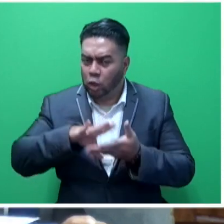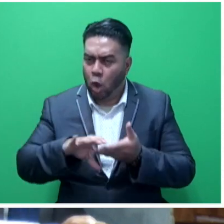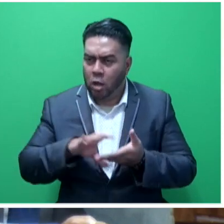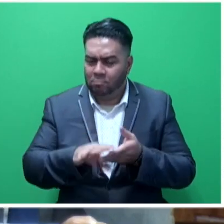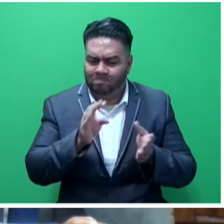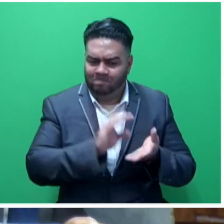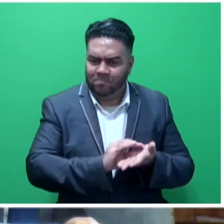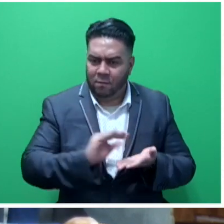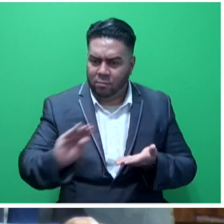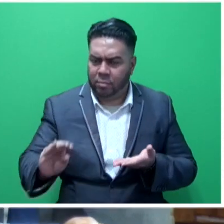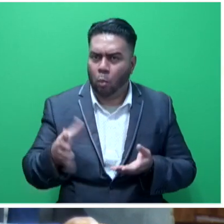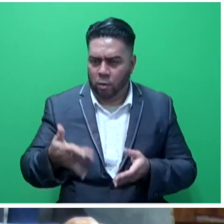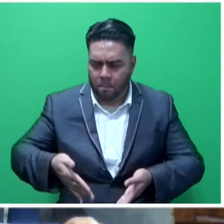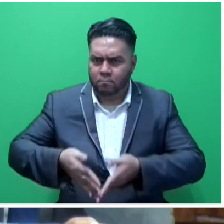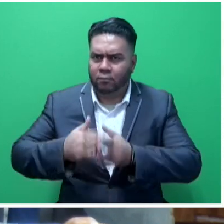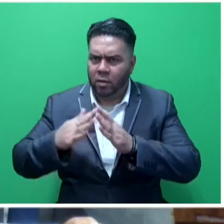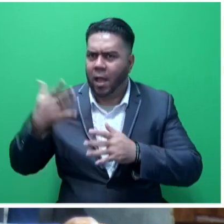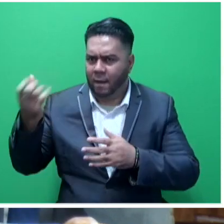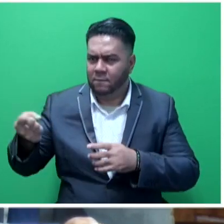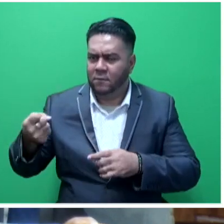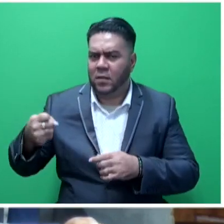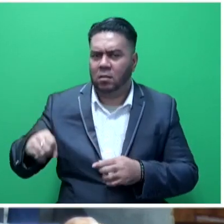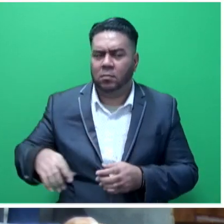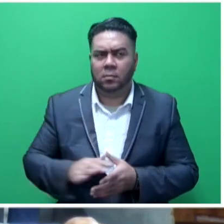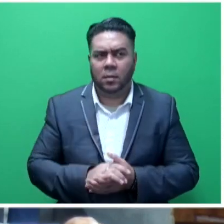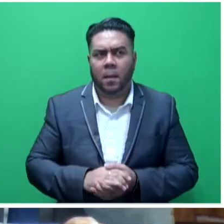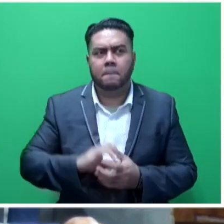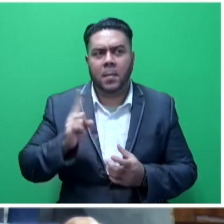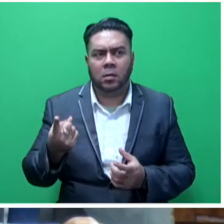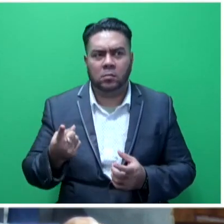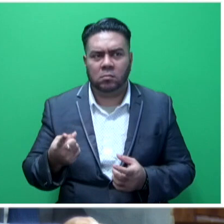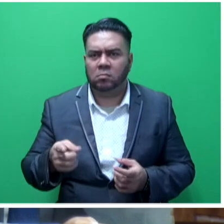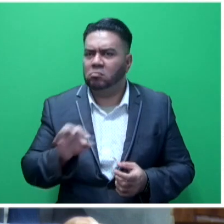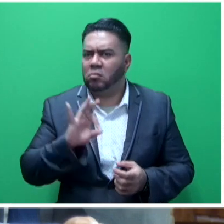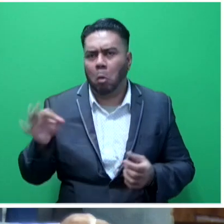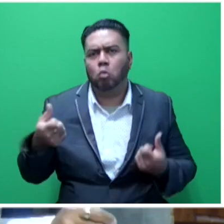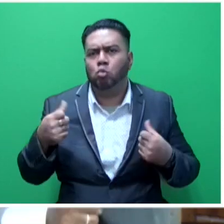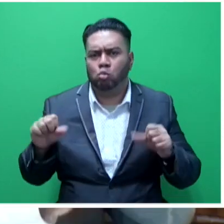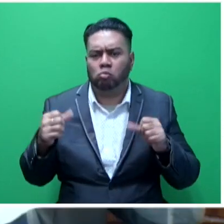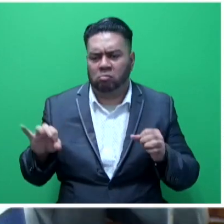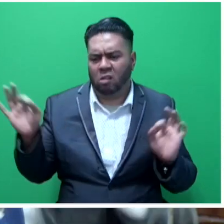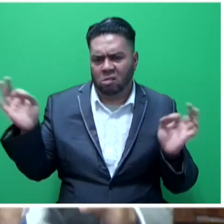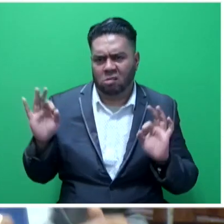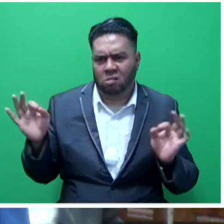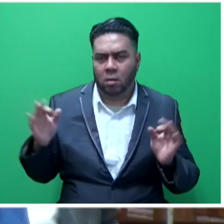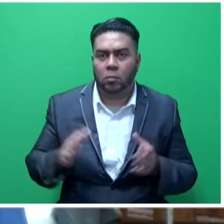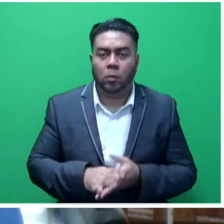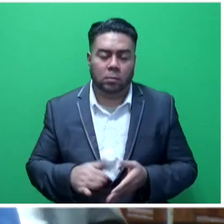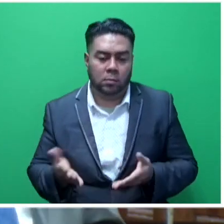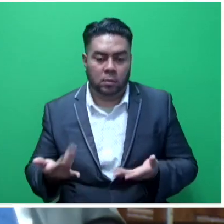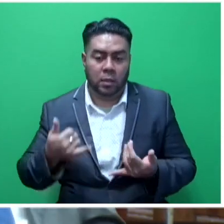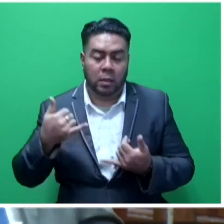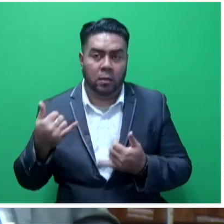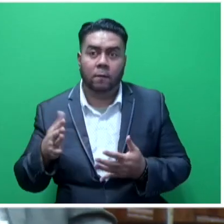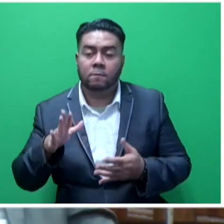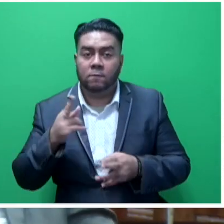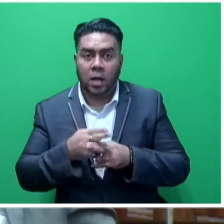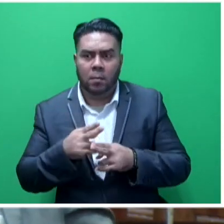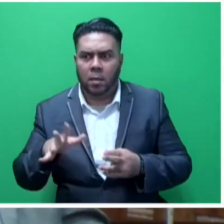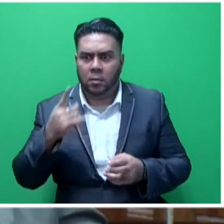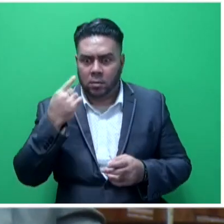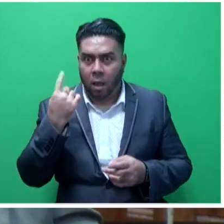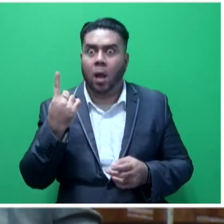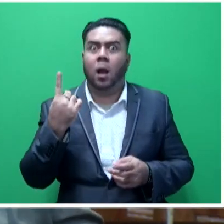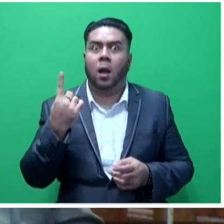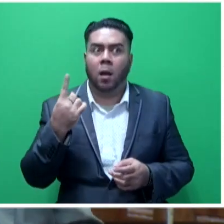and also Ministry. But the cold storage facility is not at all utilized now. When we raise the issue with the farmers, then now they are